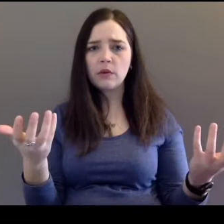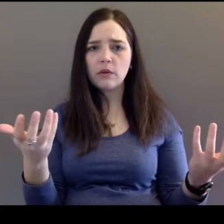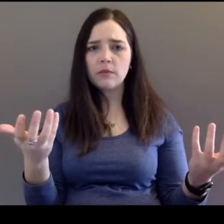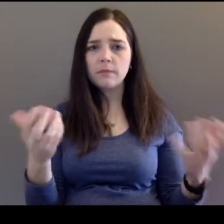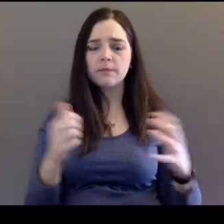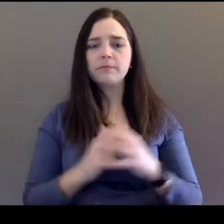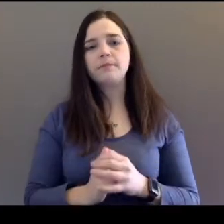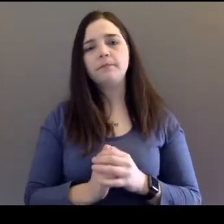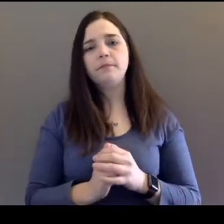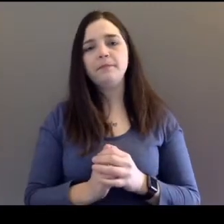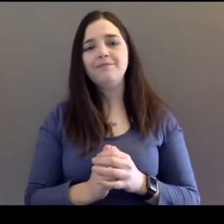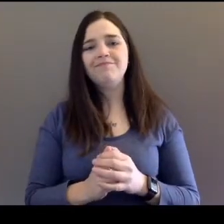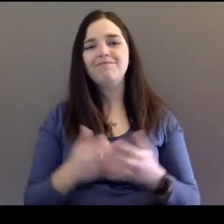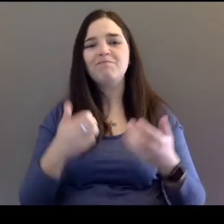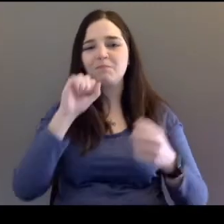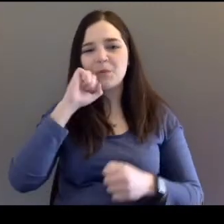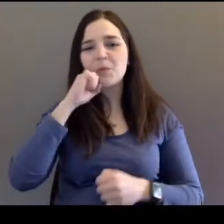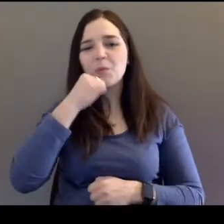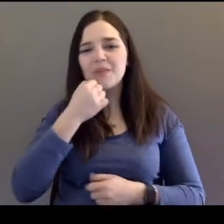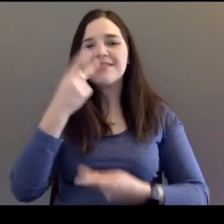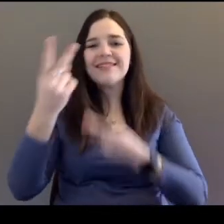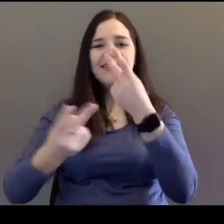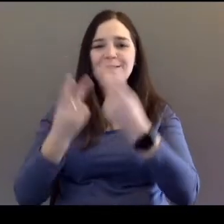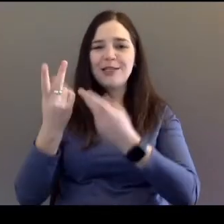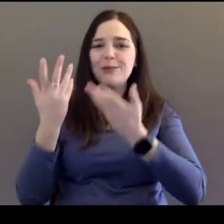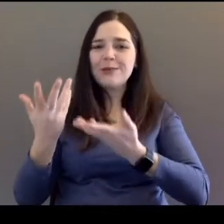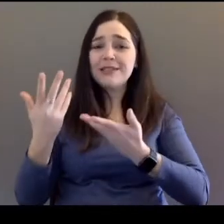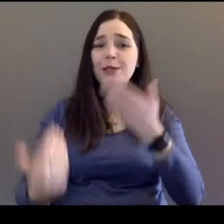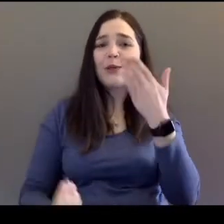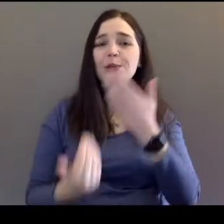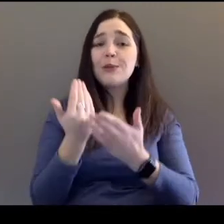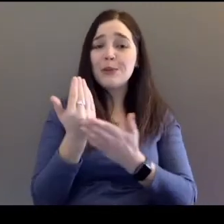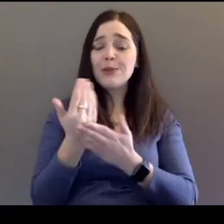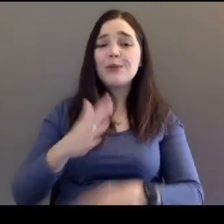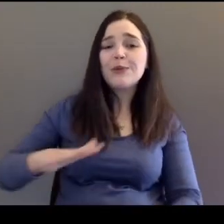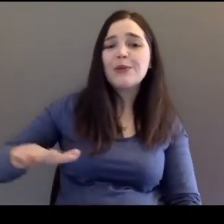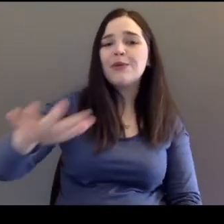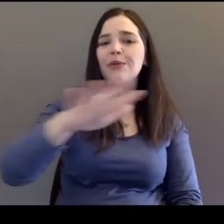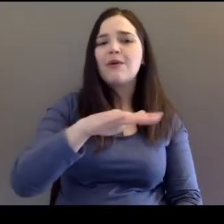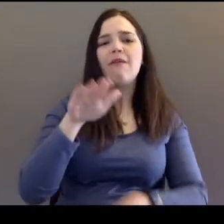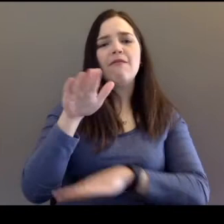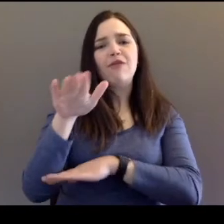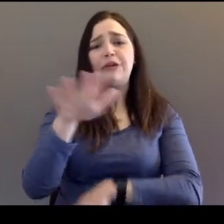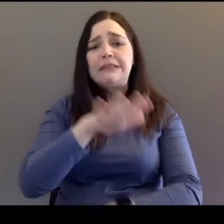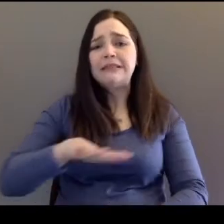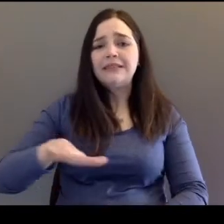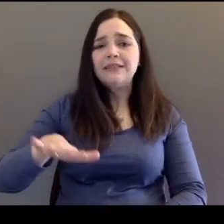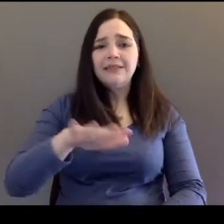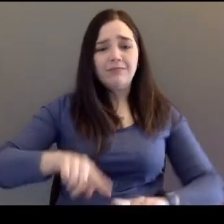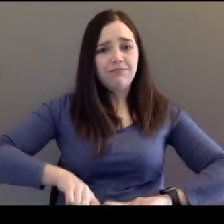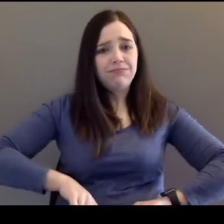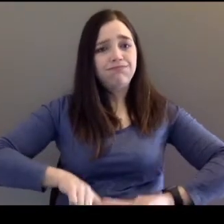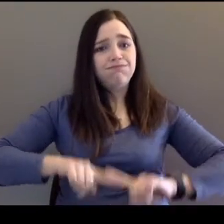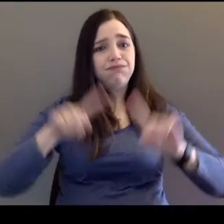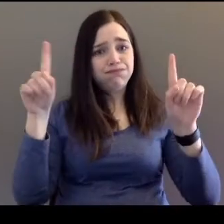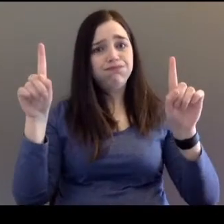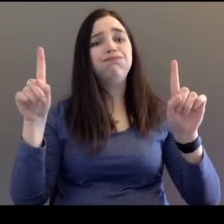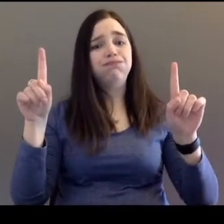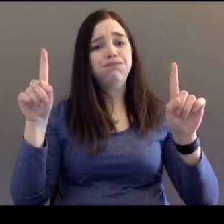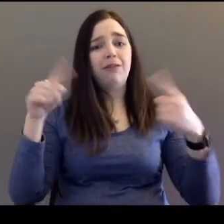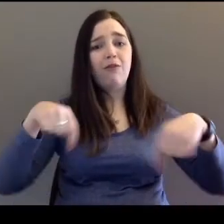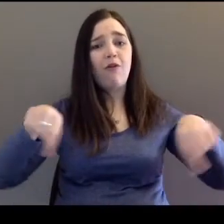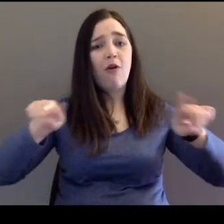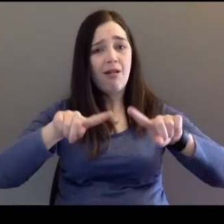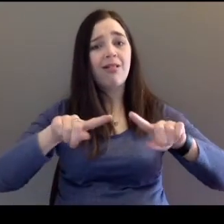Well, we are certainly going to sing God's songs here today in a new landscape, a foreign land, an area and a way that is different for all of